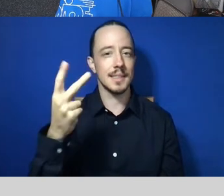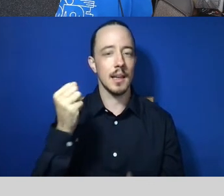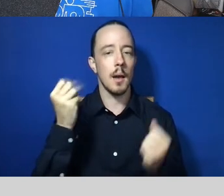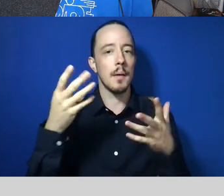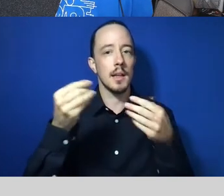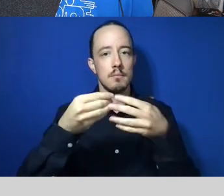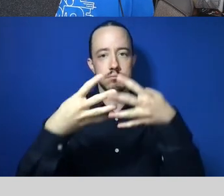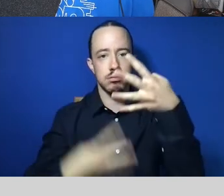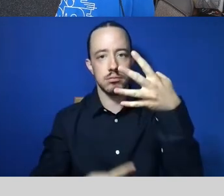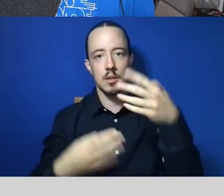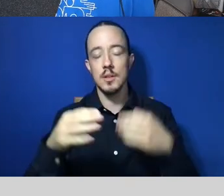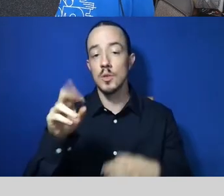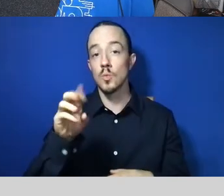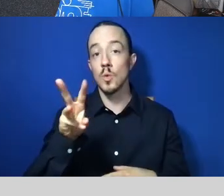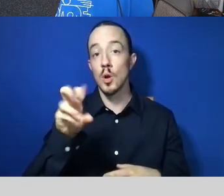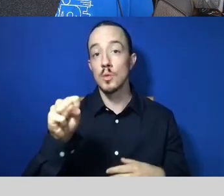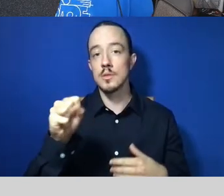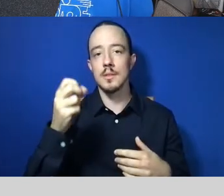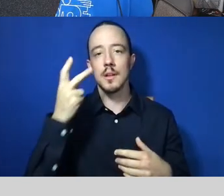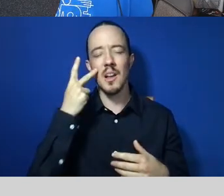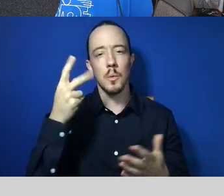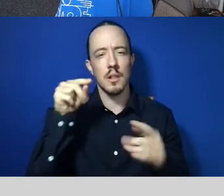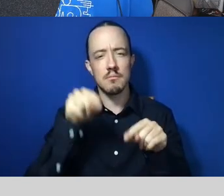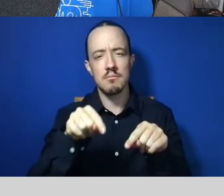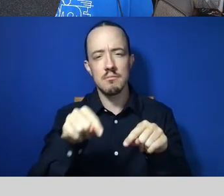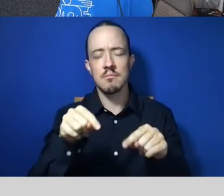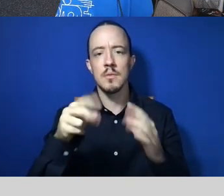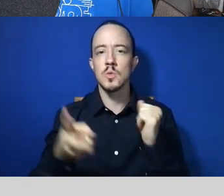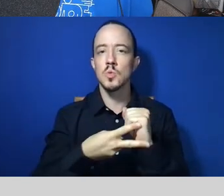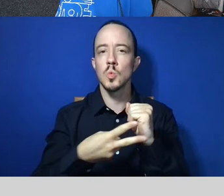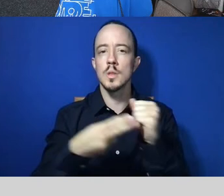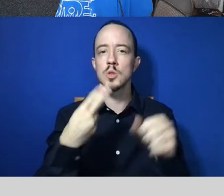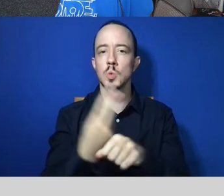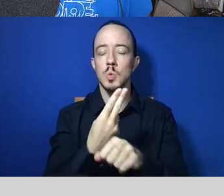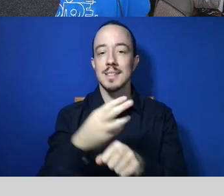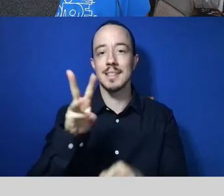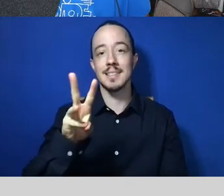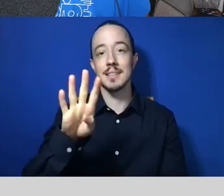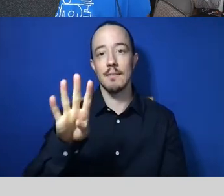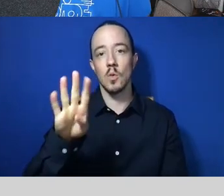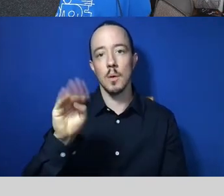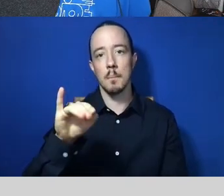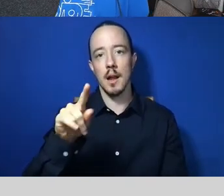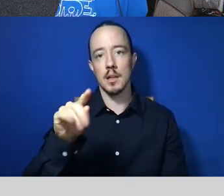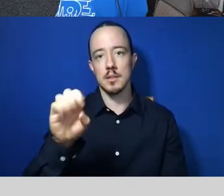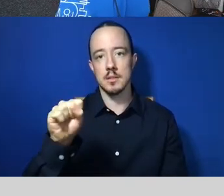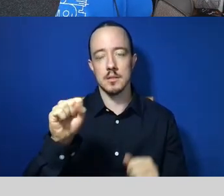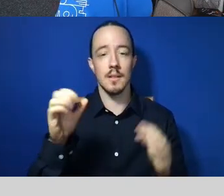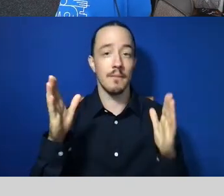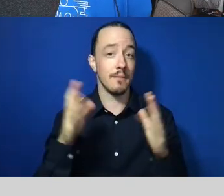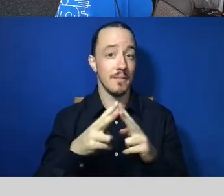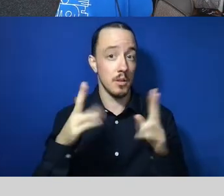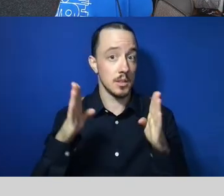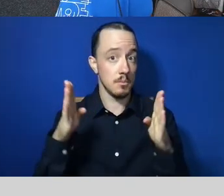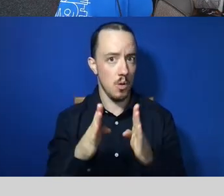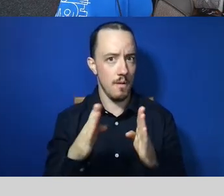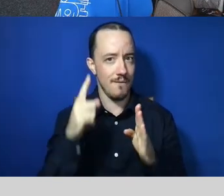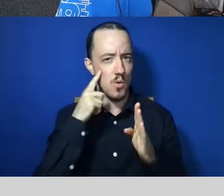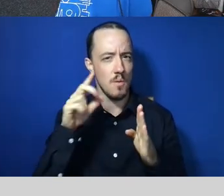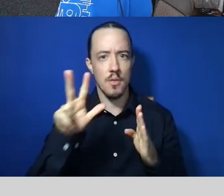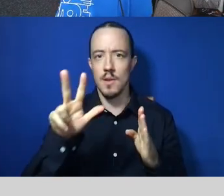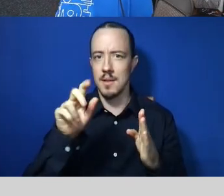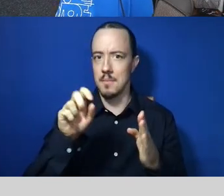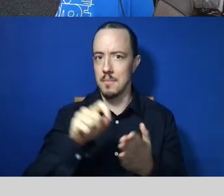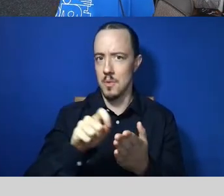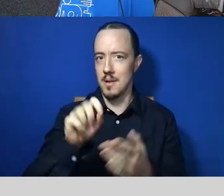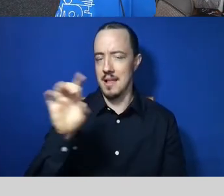data frame. And we're looking at our memory usage, which is 64 bytes, which is incredibly small